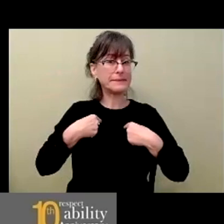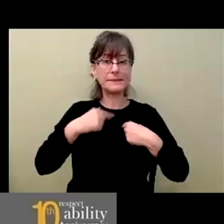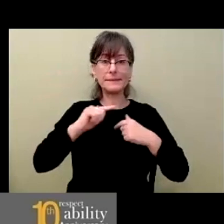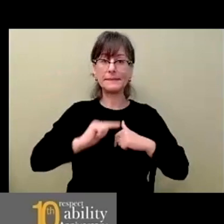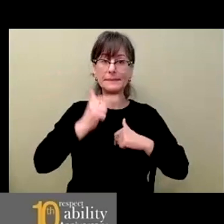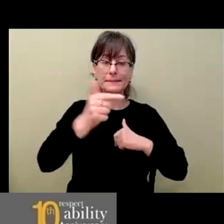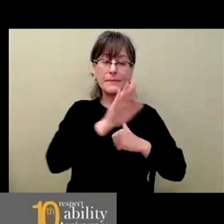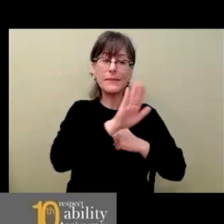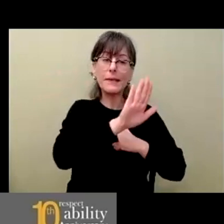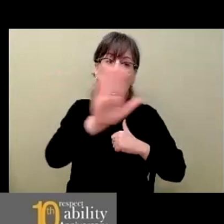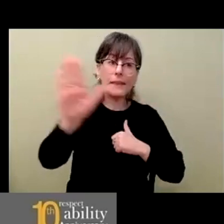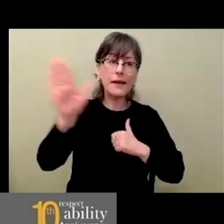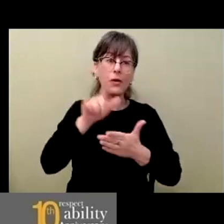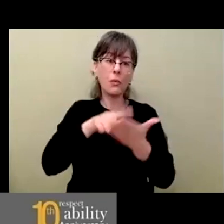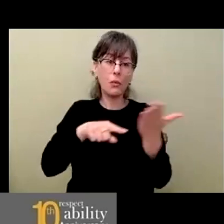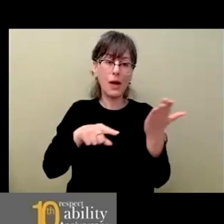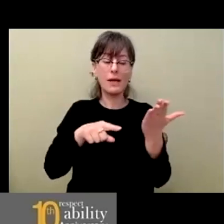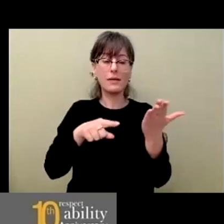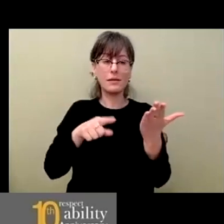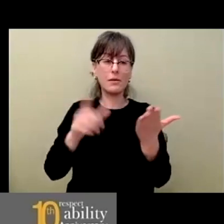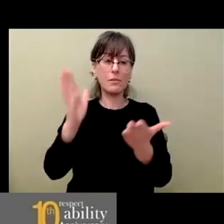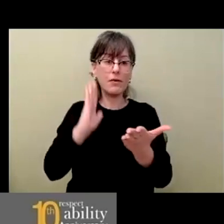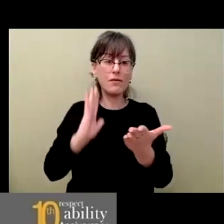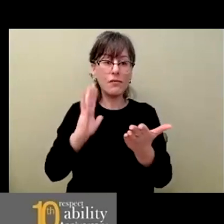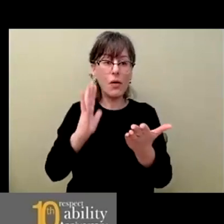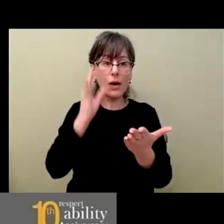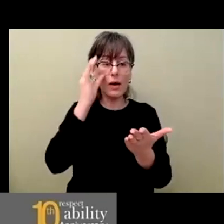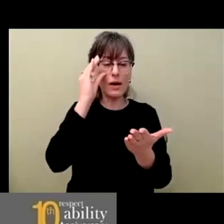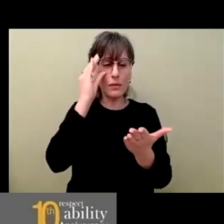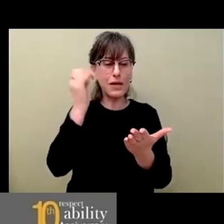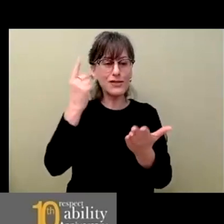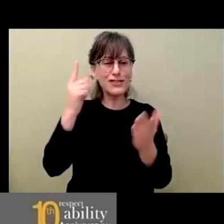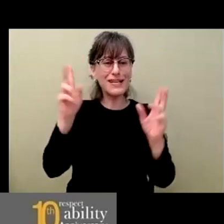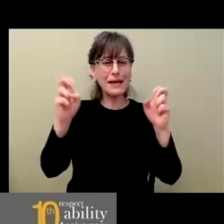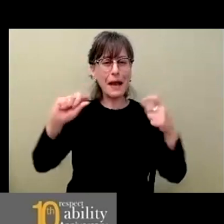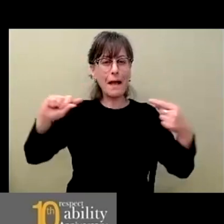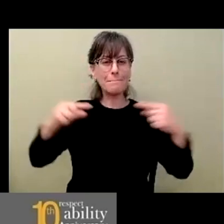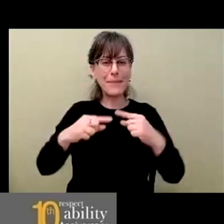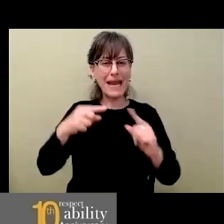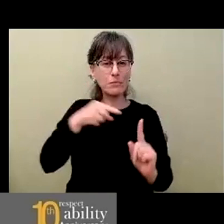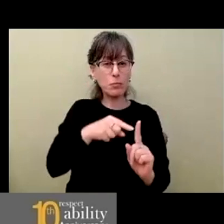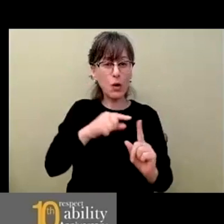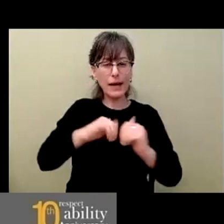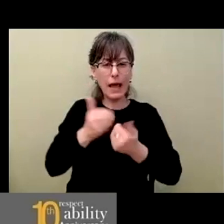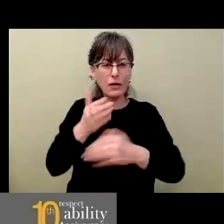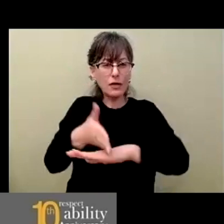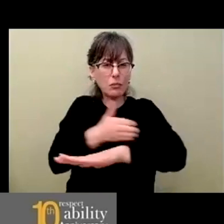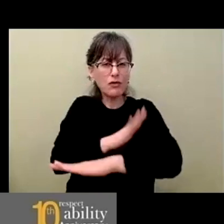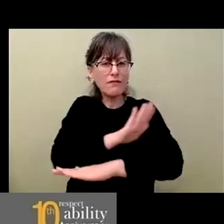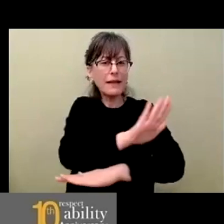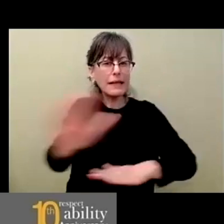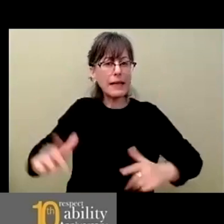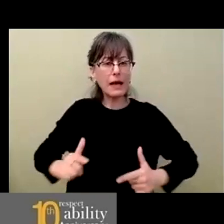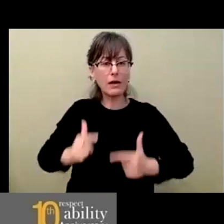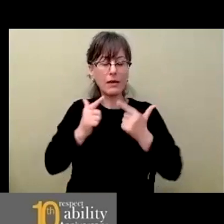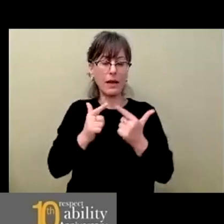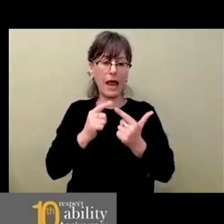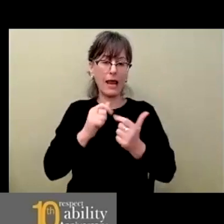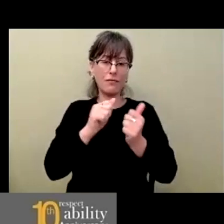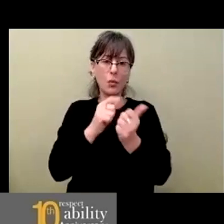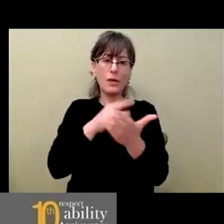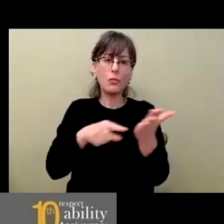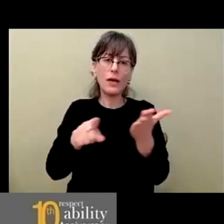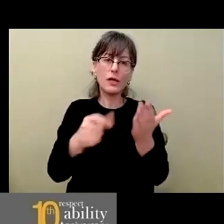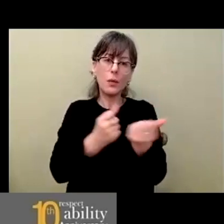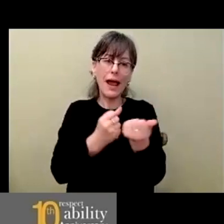stage we used to call what their pain point is. How can you make something better for them by what you are advocating for? I